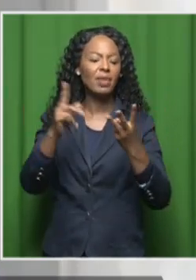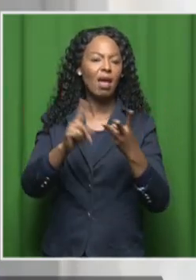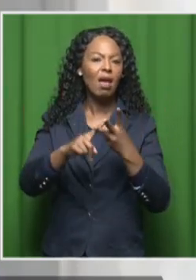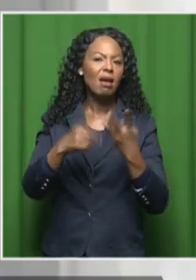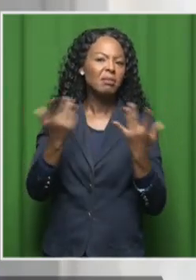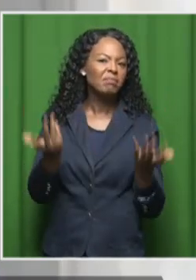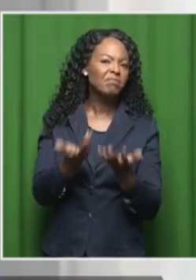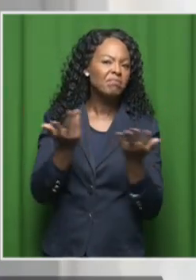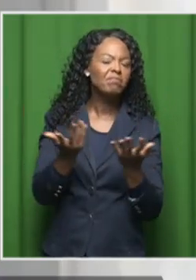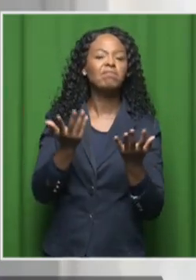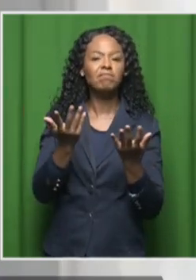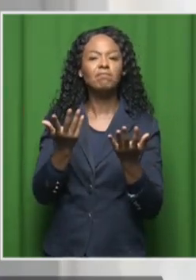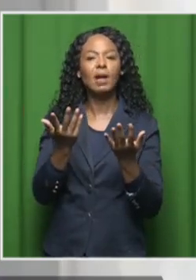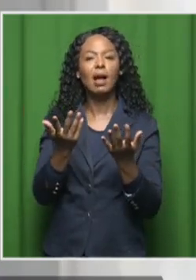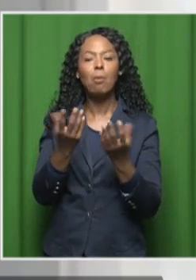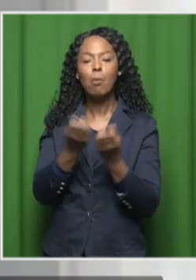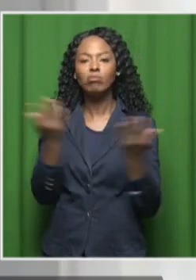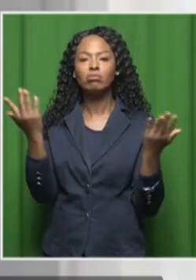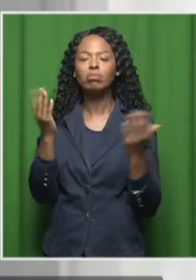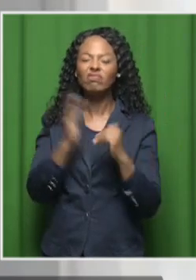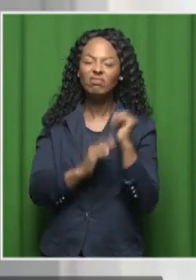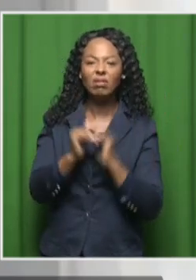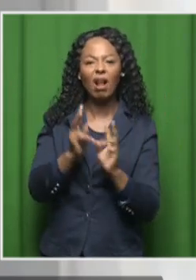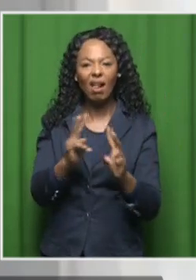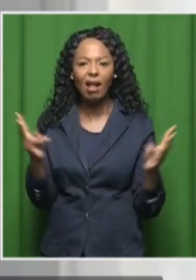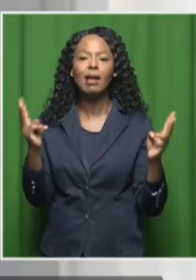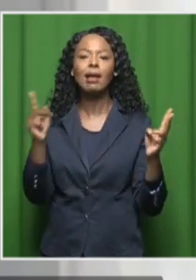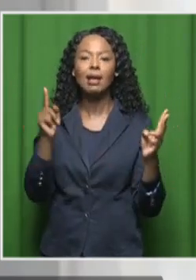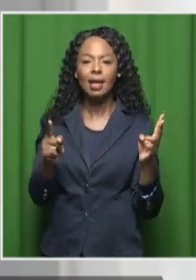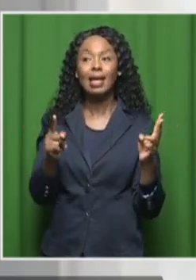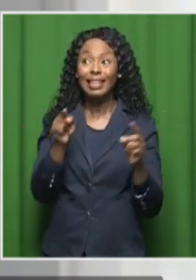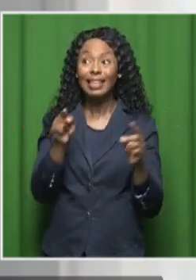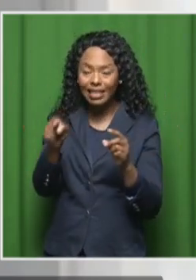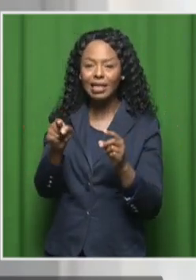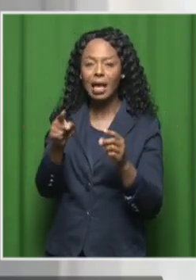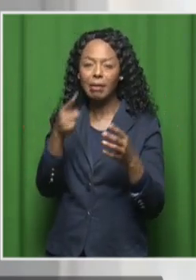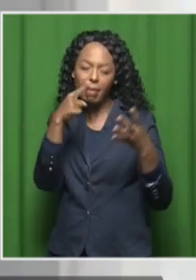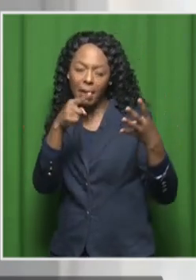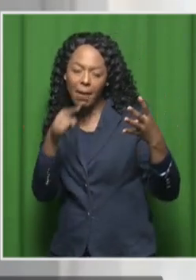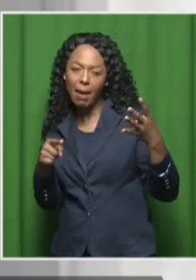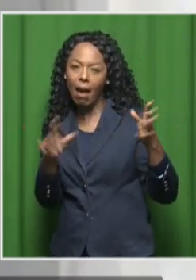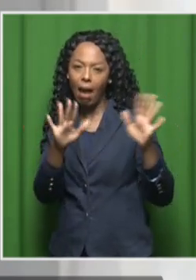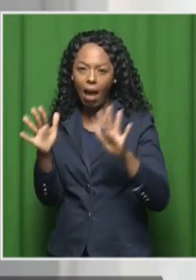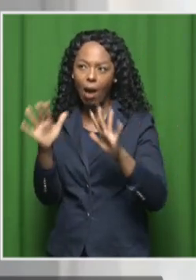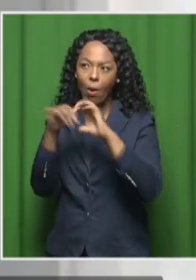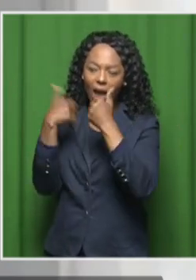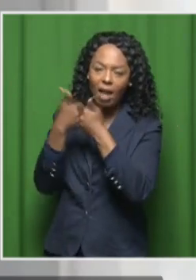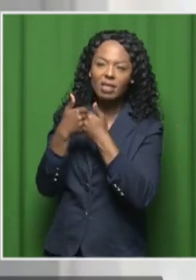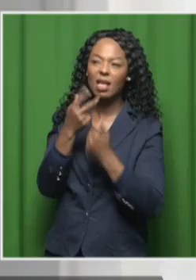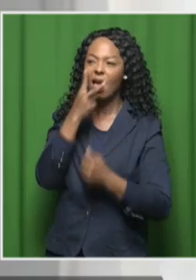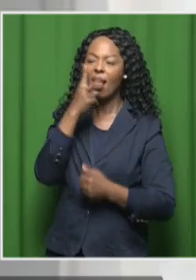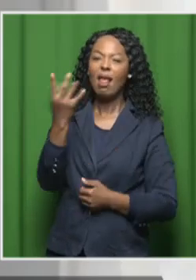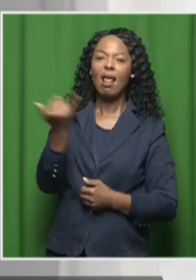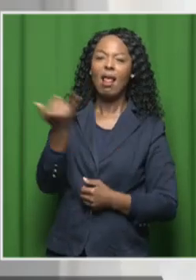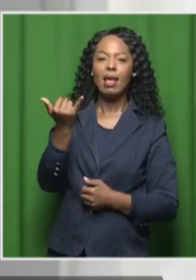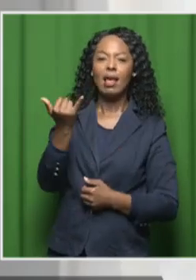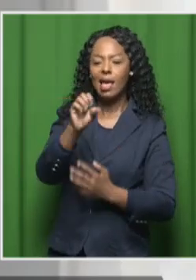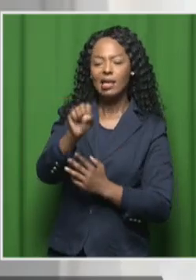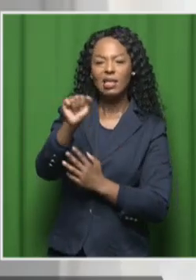and job creation. And I think even in the perspective of rating agencies, such as